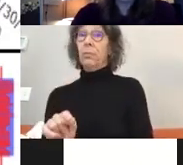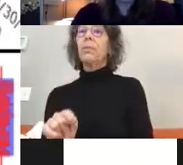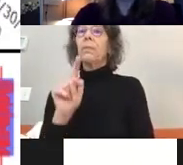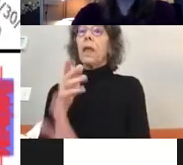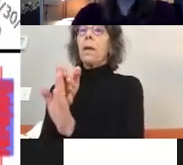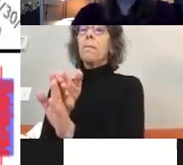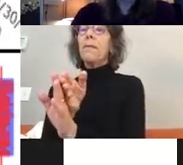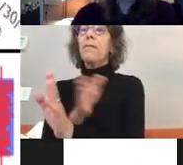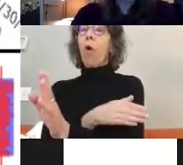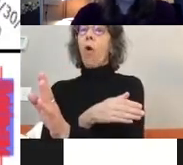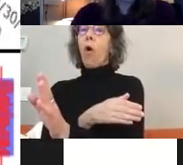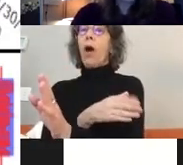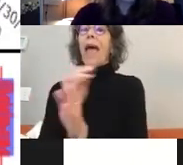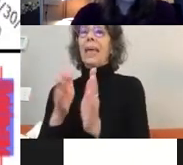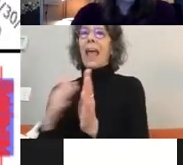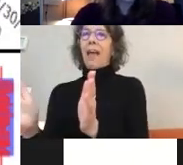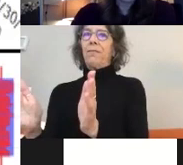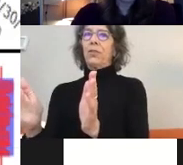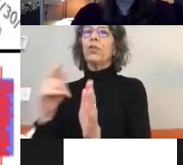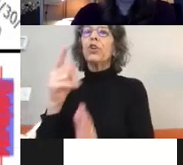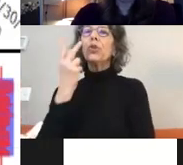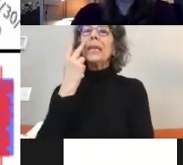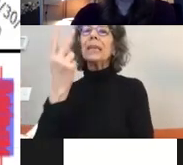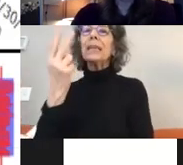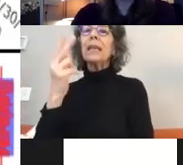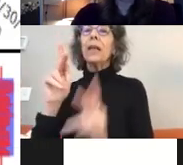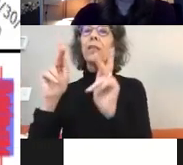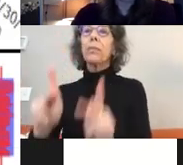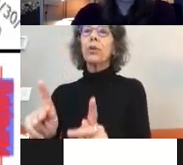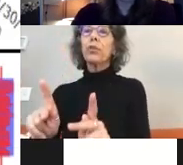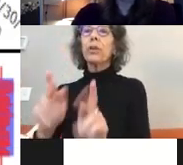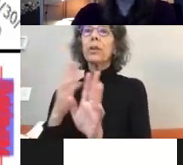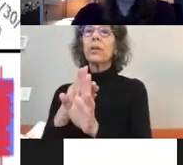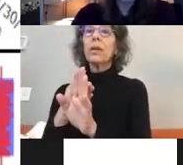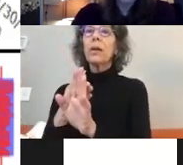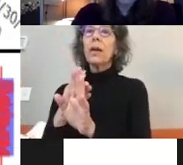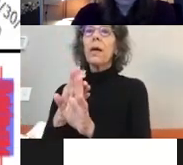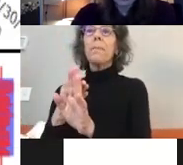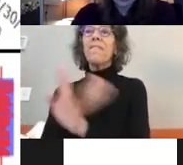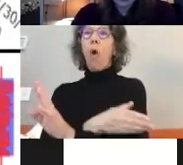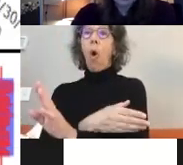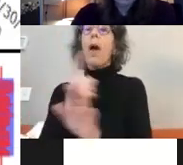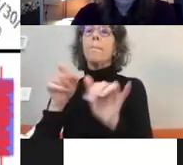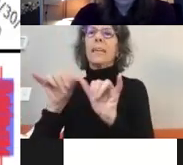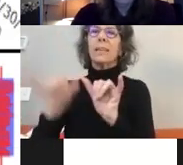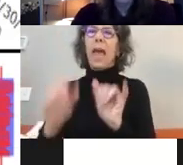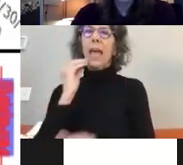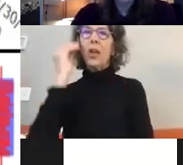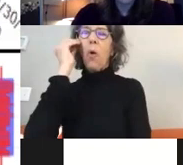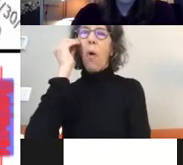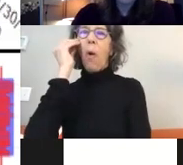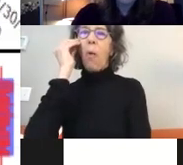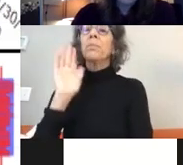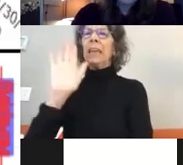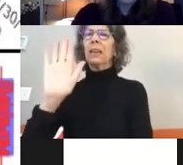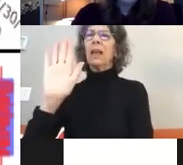and after. So you can see that this person before the stay-at-home policy, again, like he has this very structured